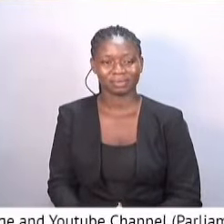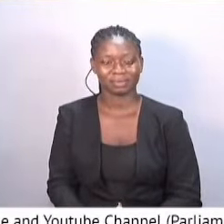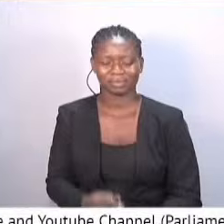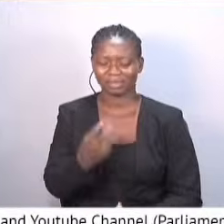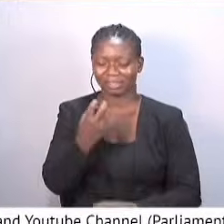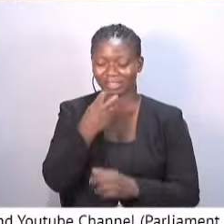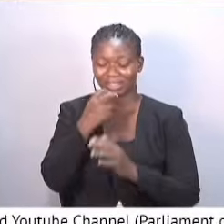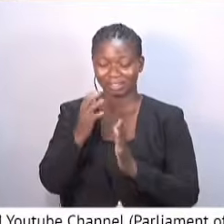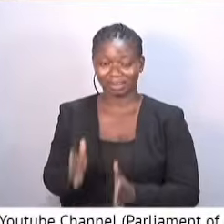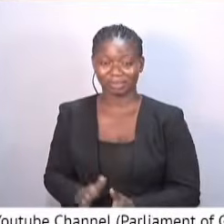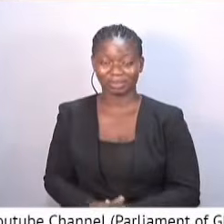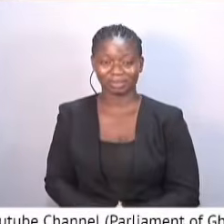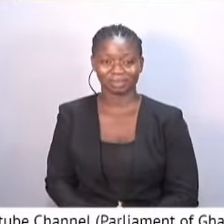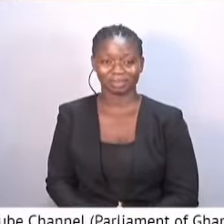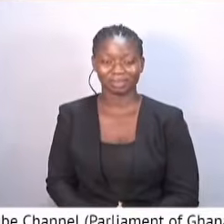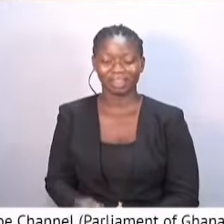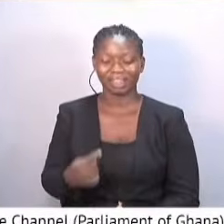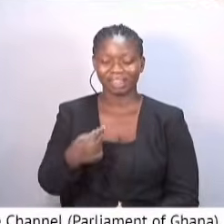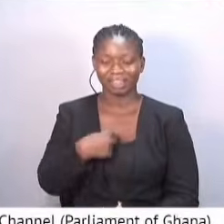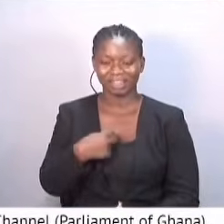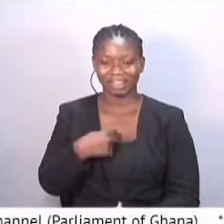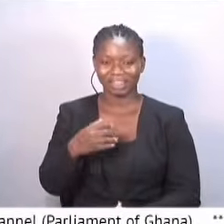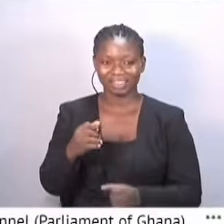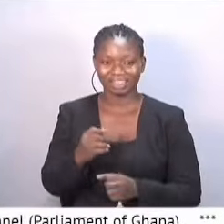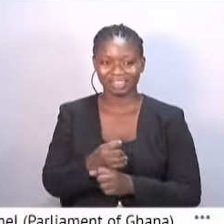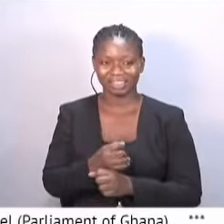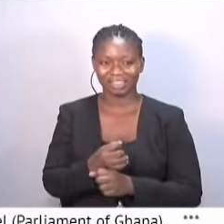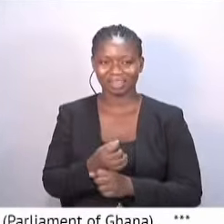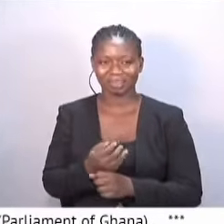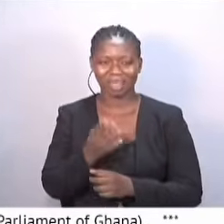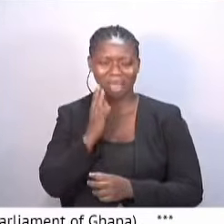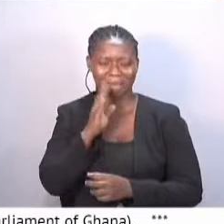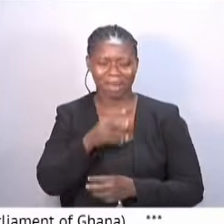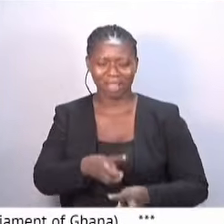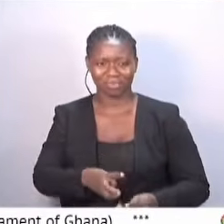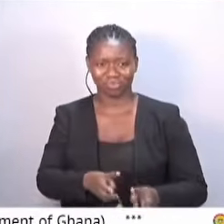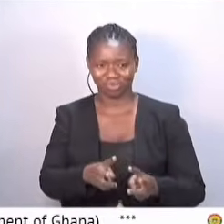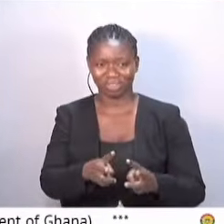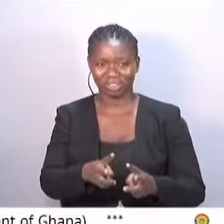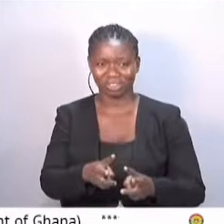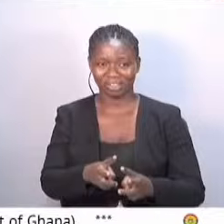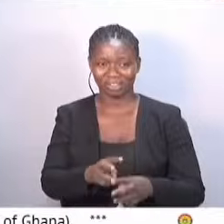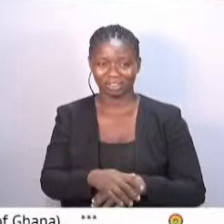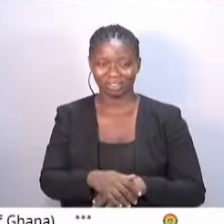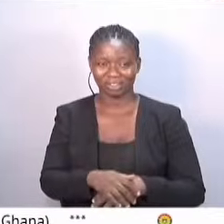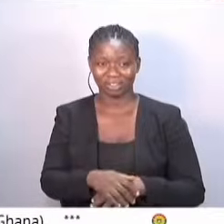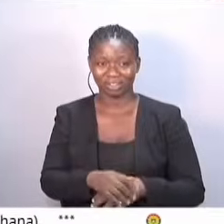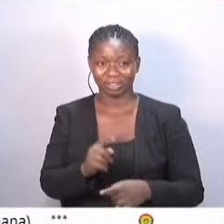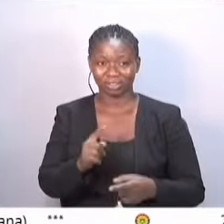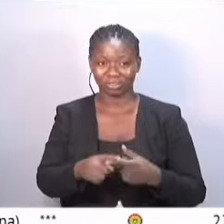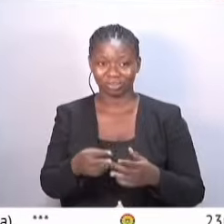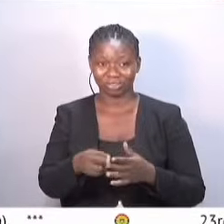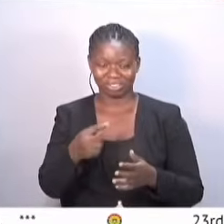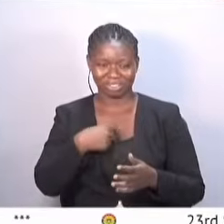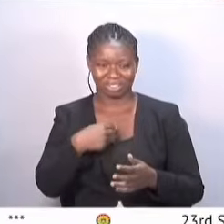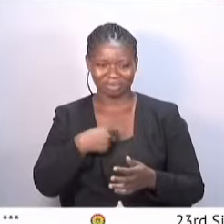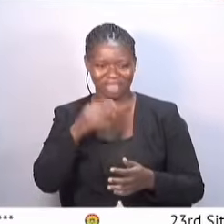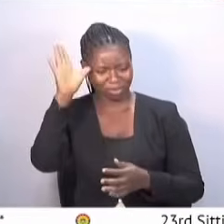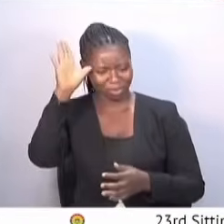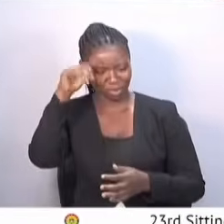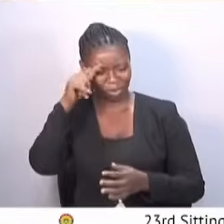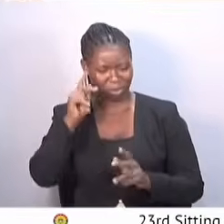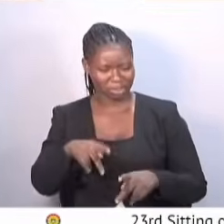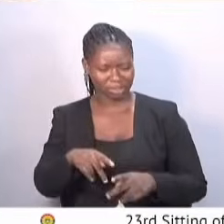Mr. Speaker. Yes. I take offense. I take offense to the reference to me that I am